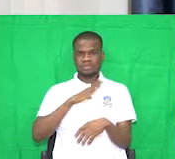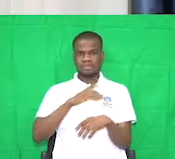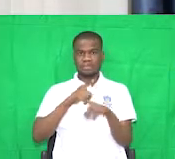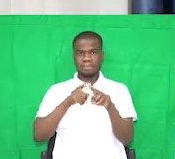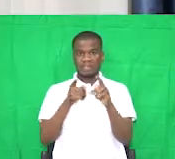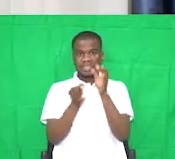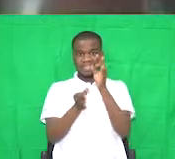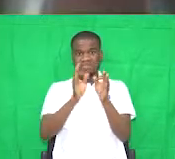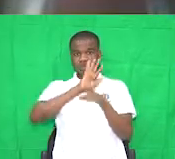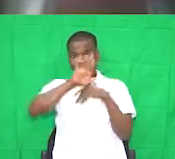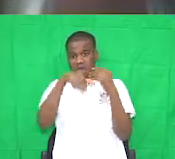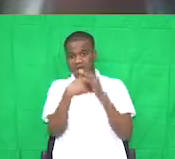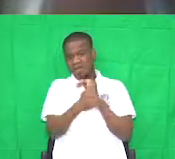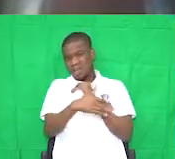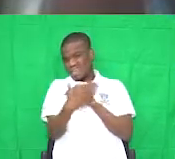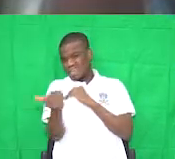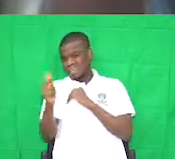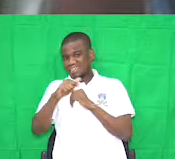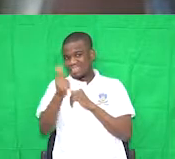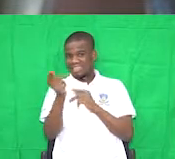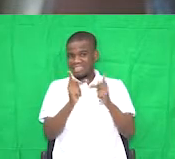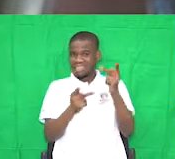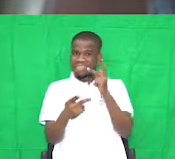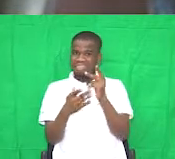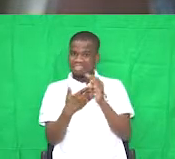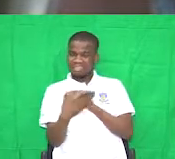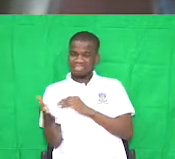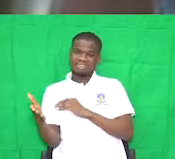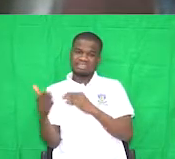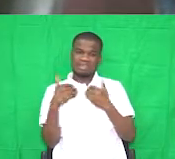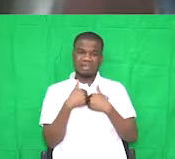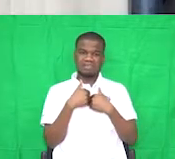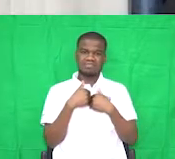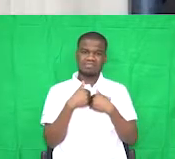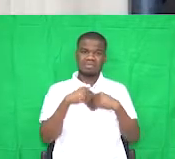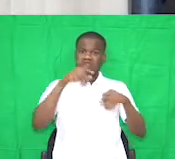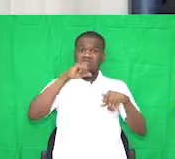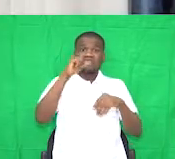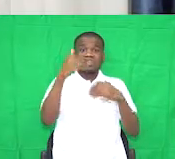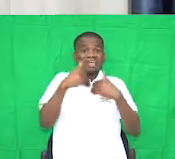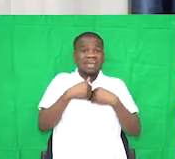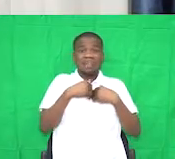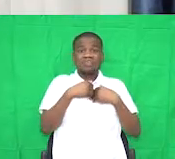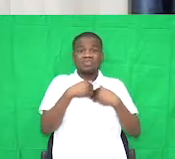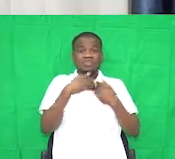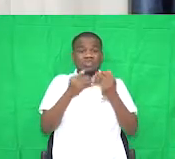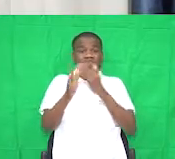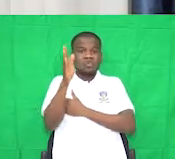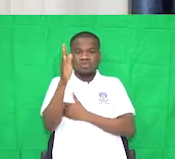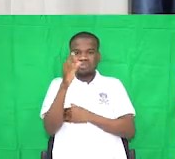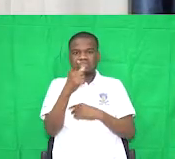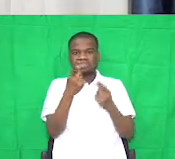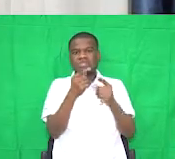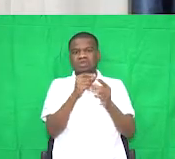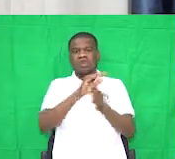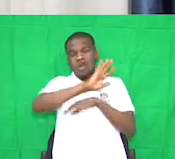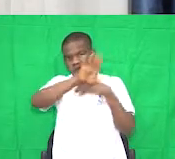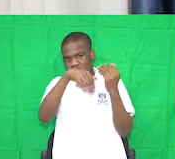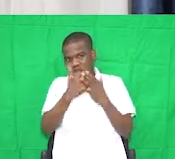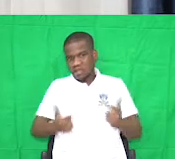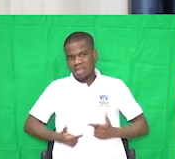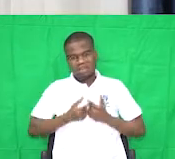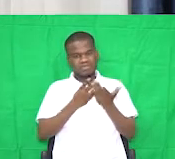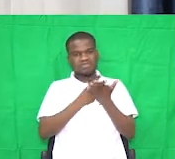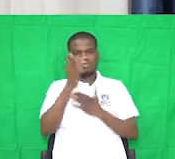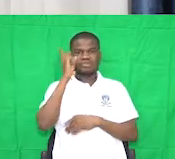bi abewiase. There was a minister that was preparing to go and share the word of God, preparing his sermon. And